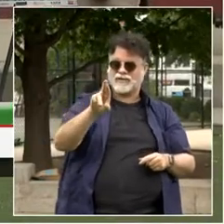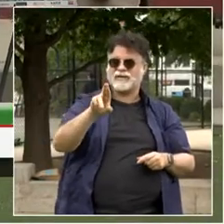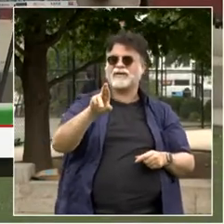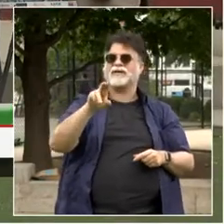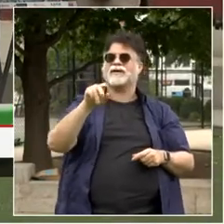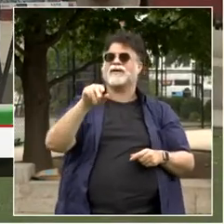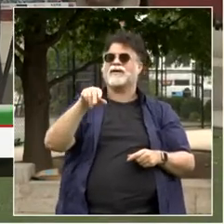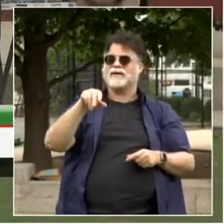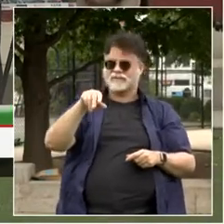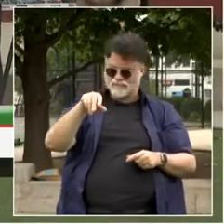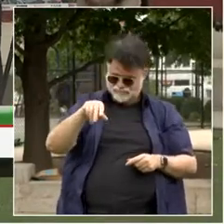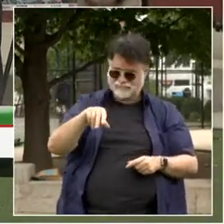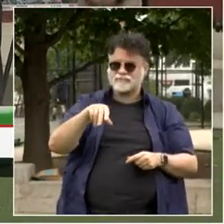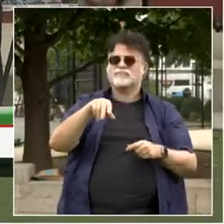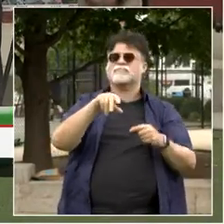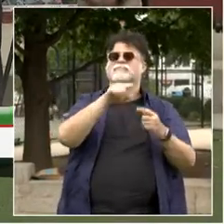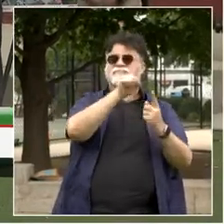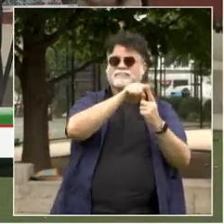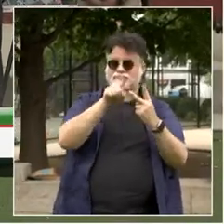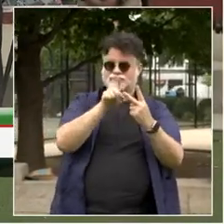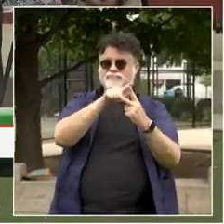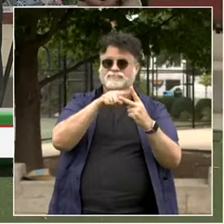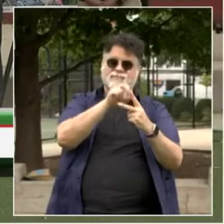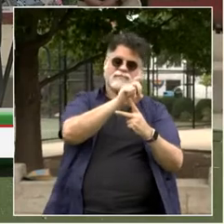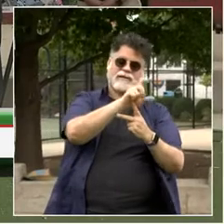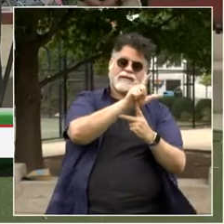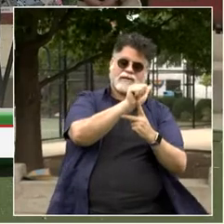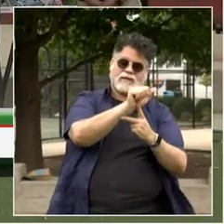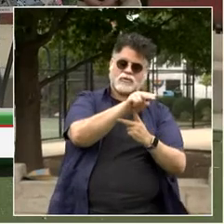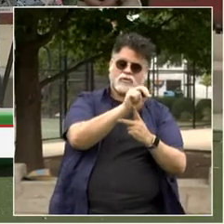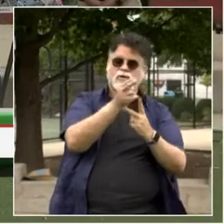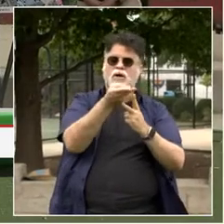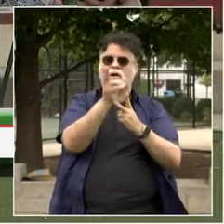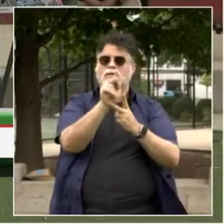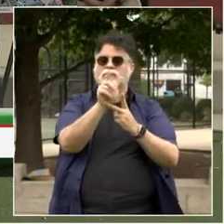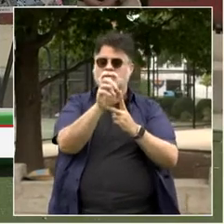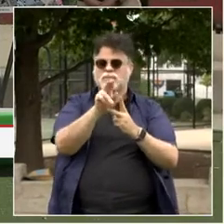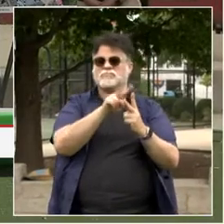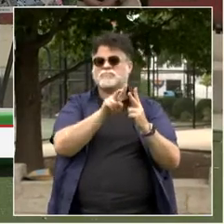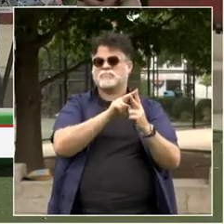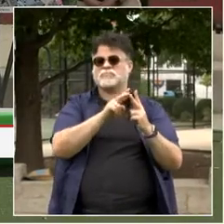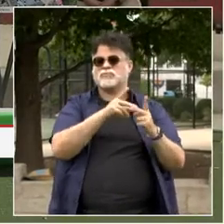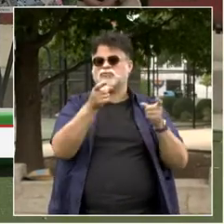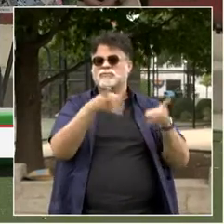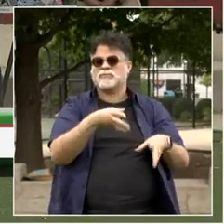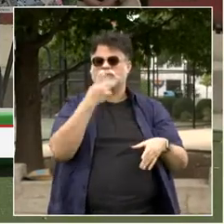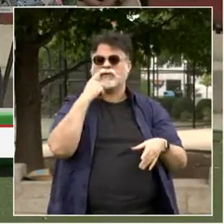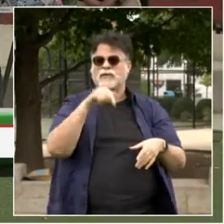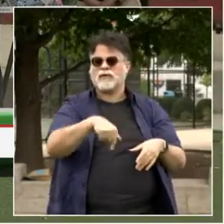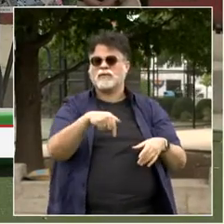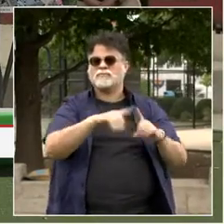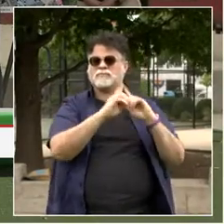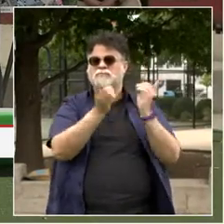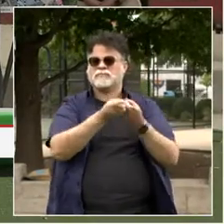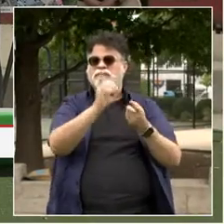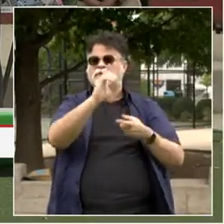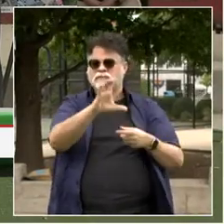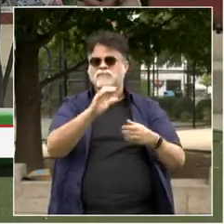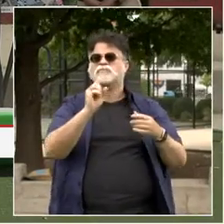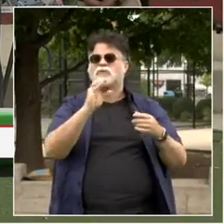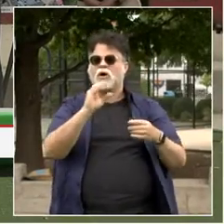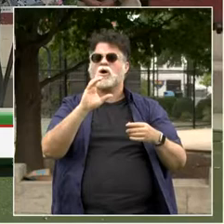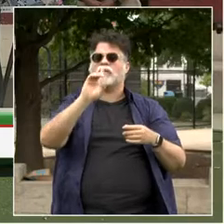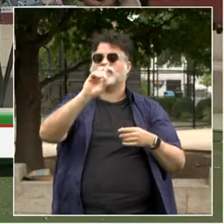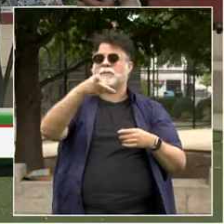years, DPR was front and center in person, opening up recreation centers, planning